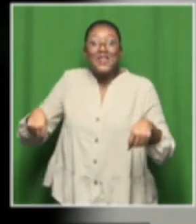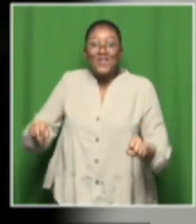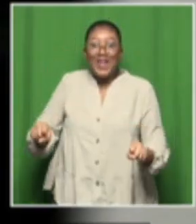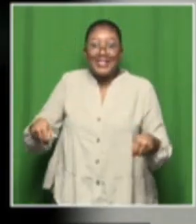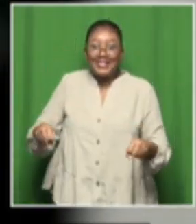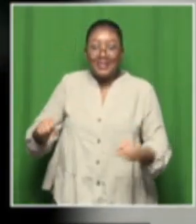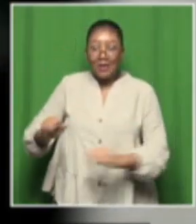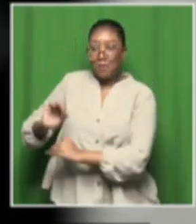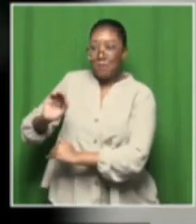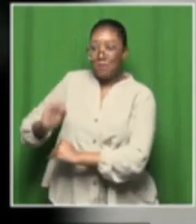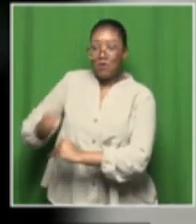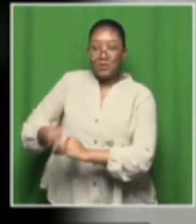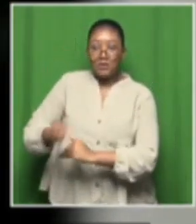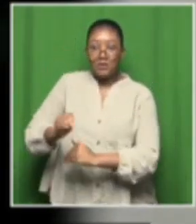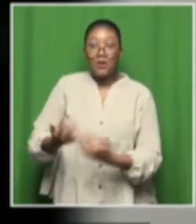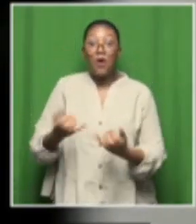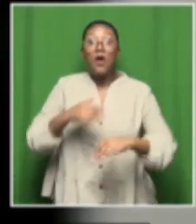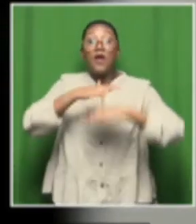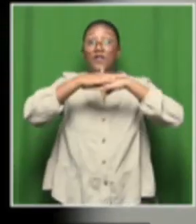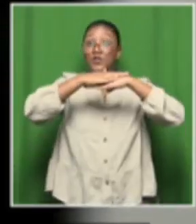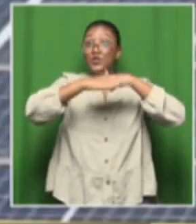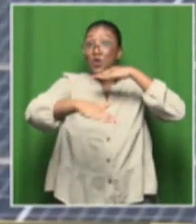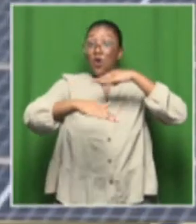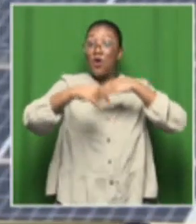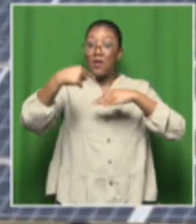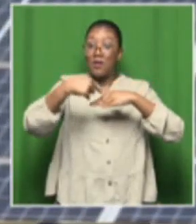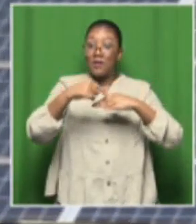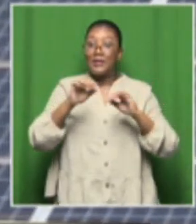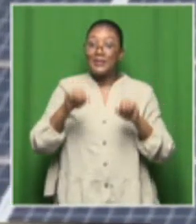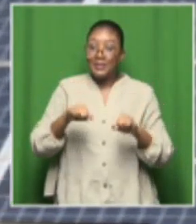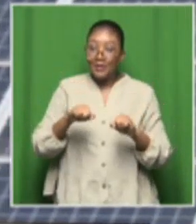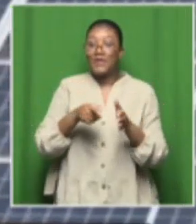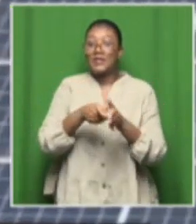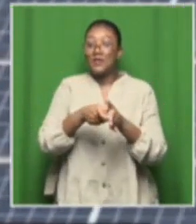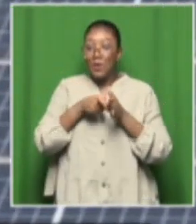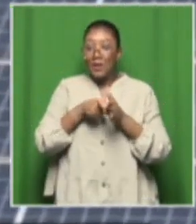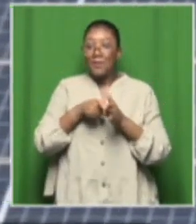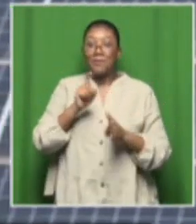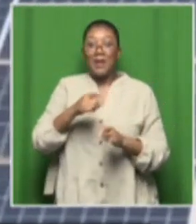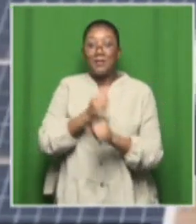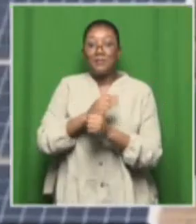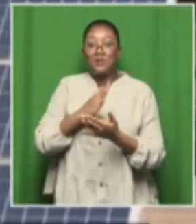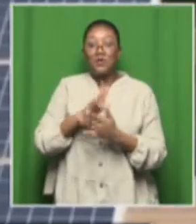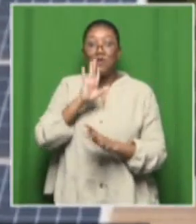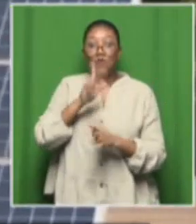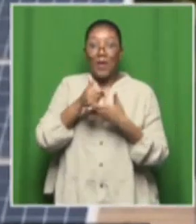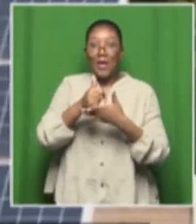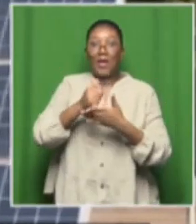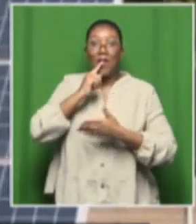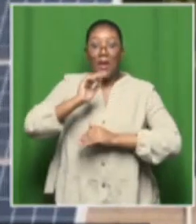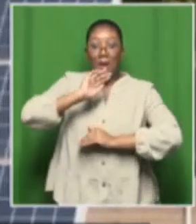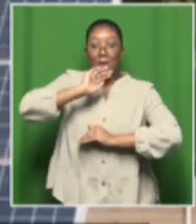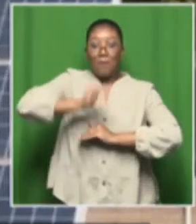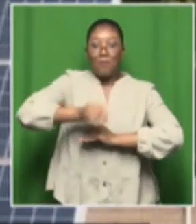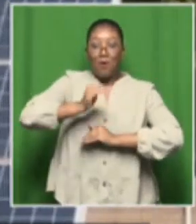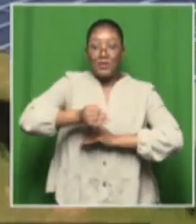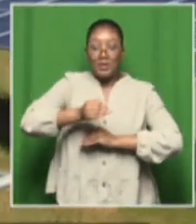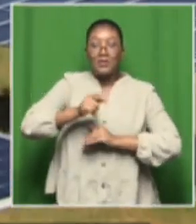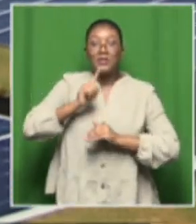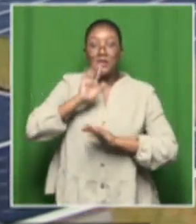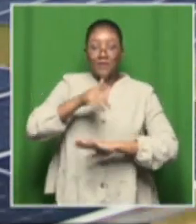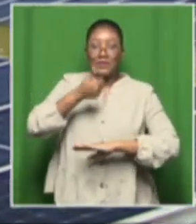If you land up with a solar installation, the requirements is that that solar installation has its own surge protection. So that needs to be put in place. And